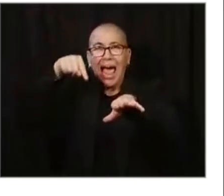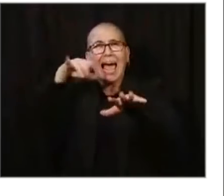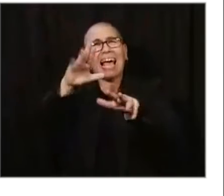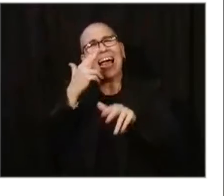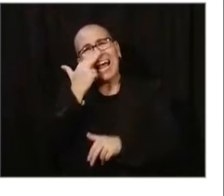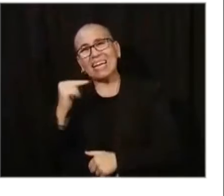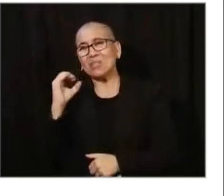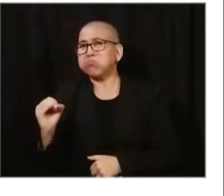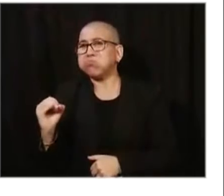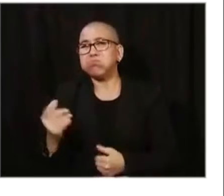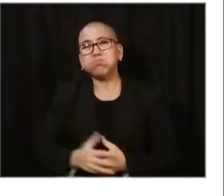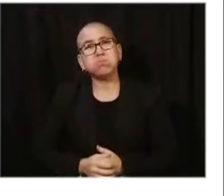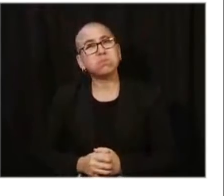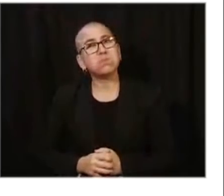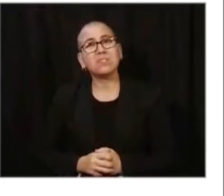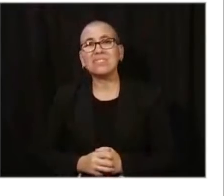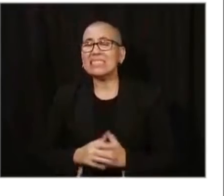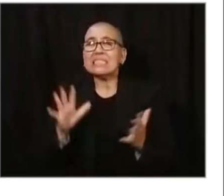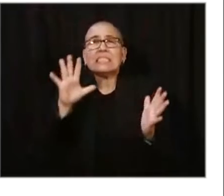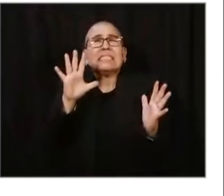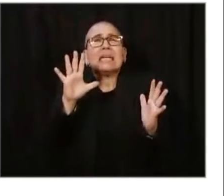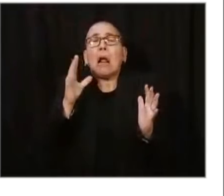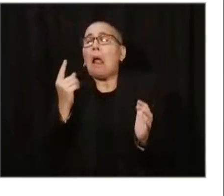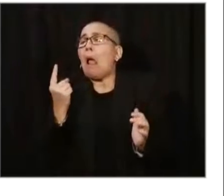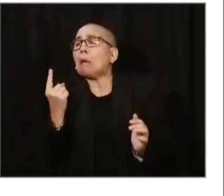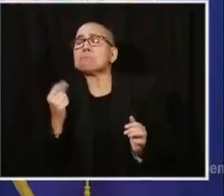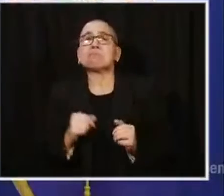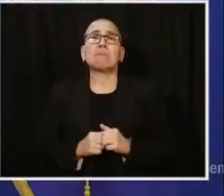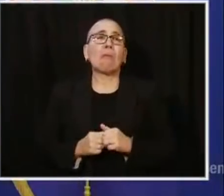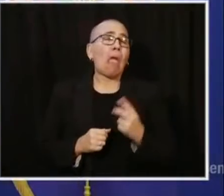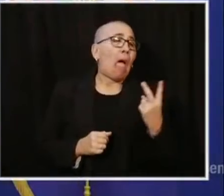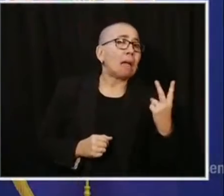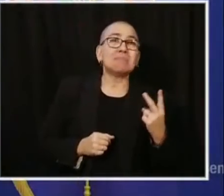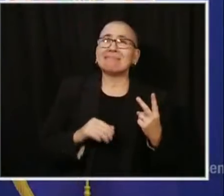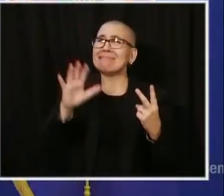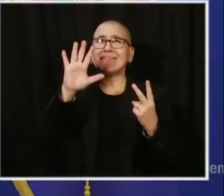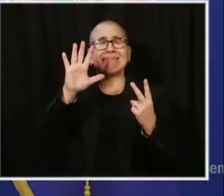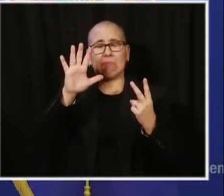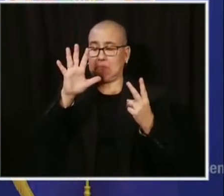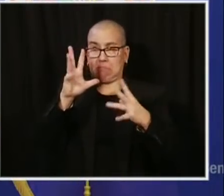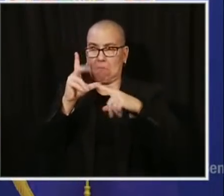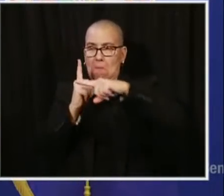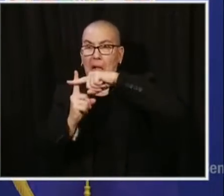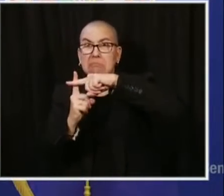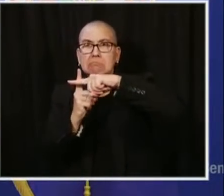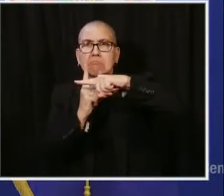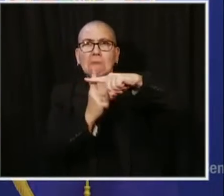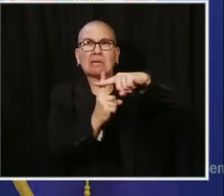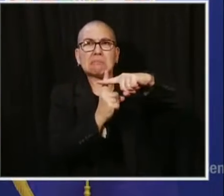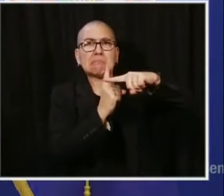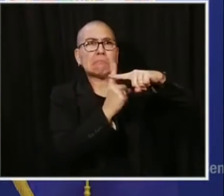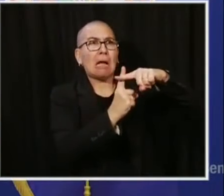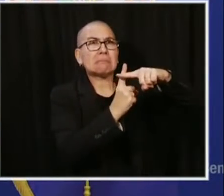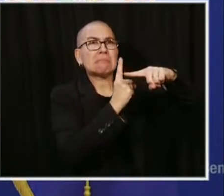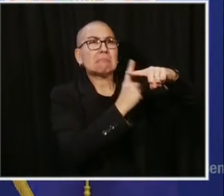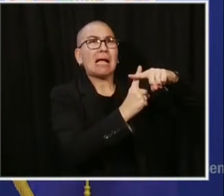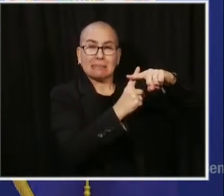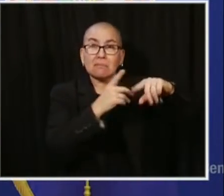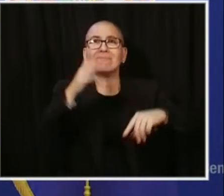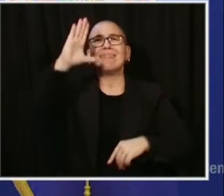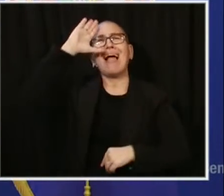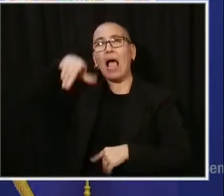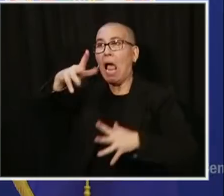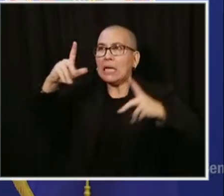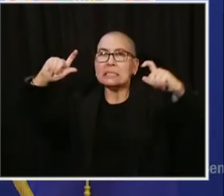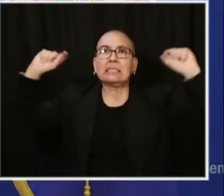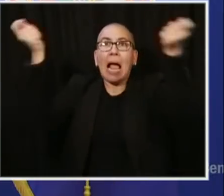being caused by one or two major events. But I want to be clear, whether you're celebrating an election victory in a large crowd or you're storming a